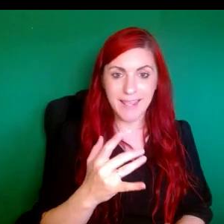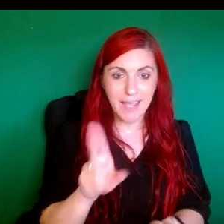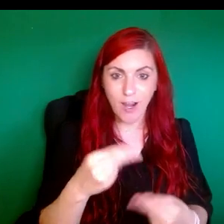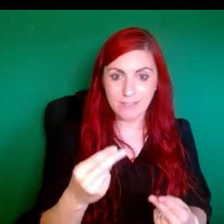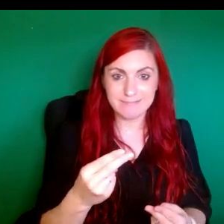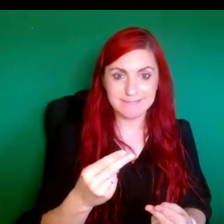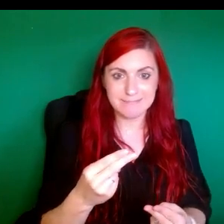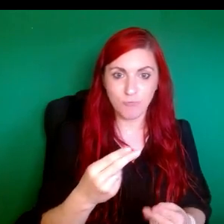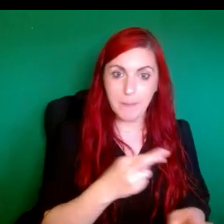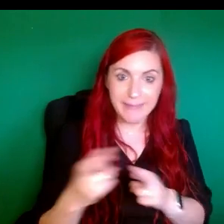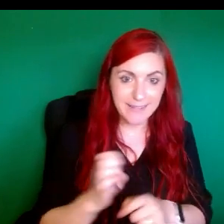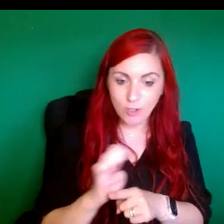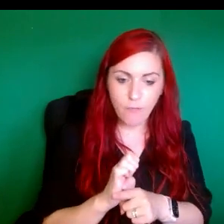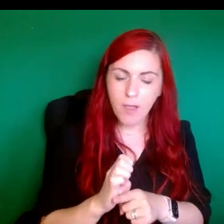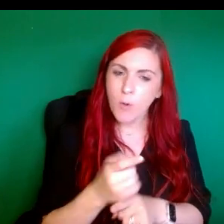Wow, big question, Alva.